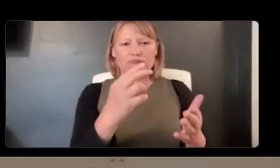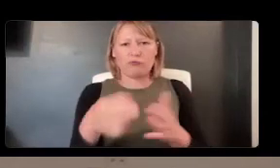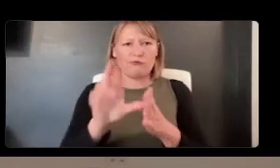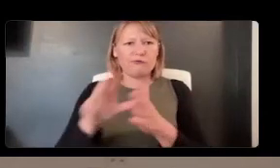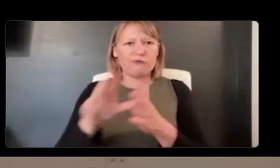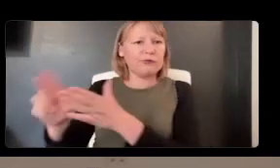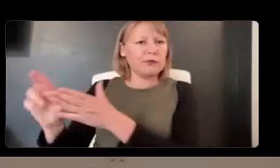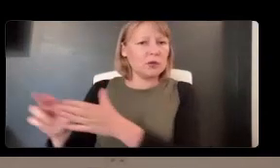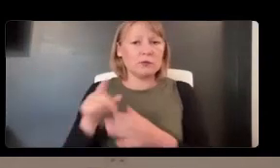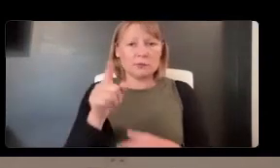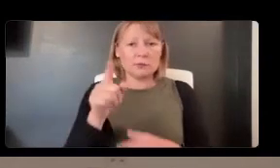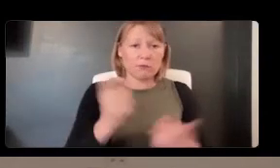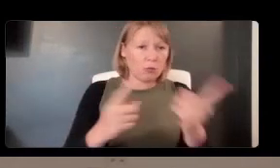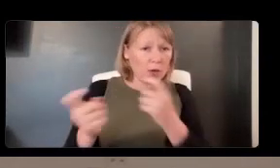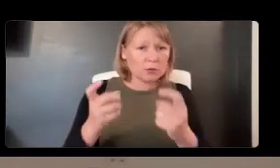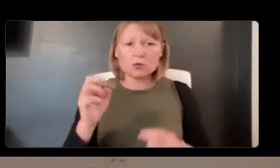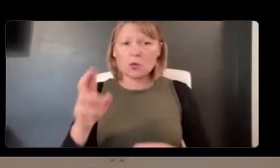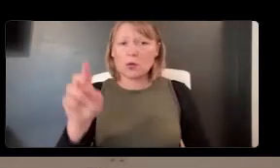need for discussion?